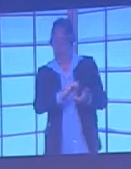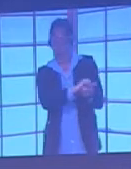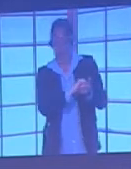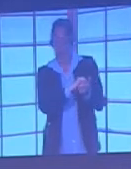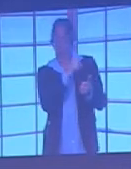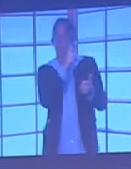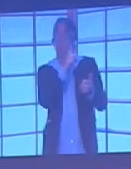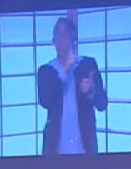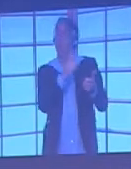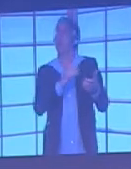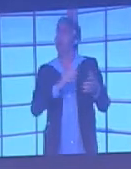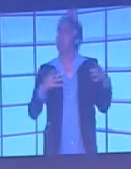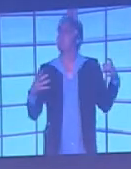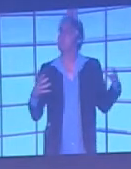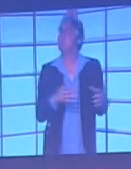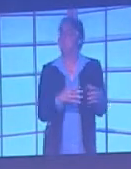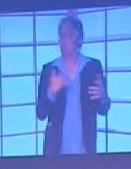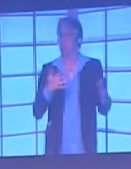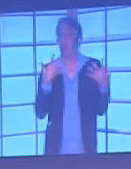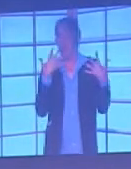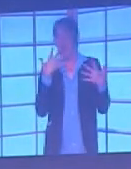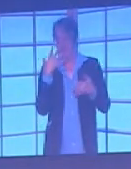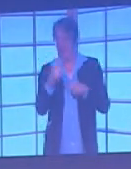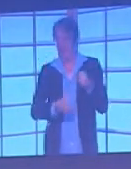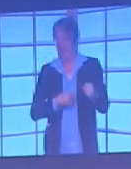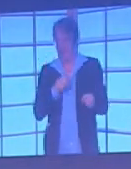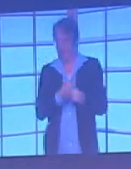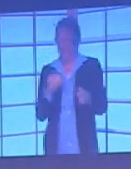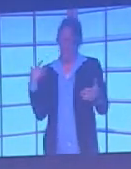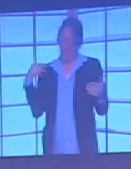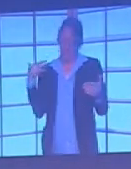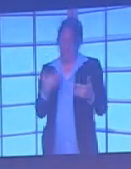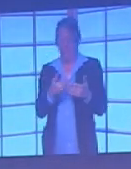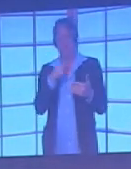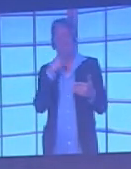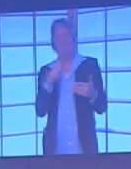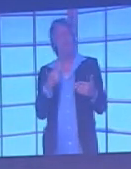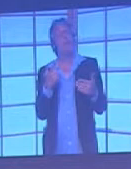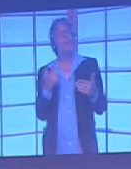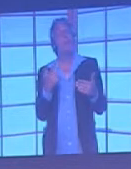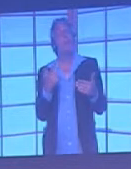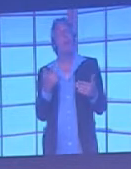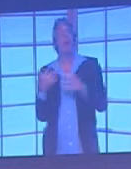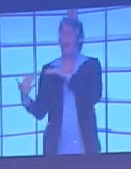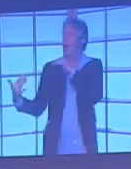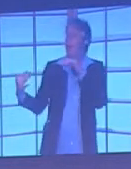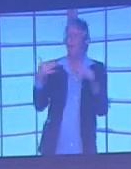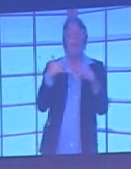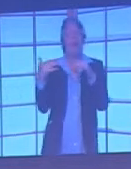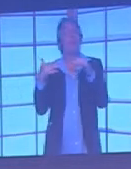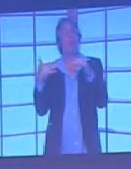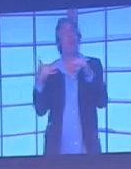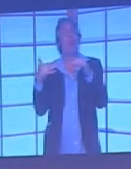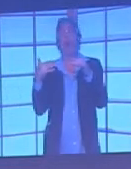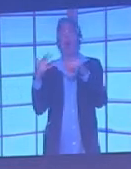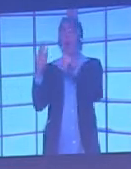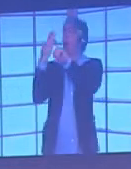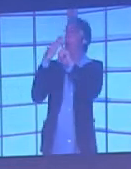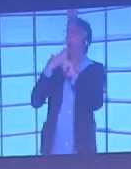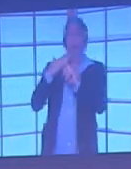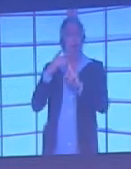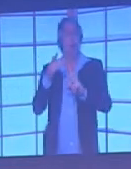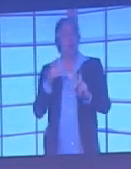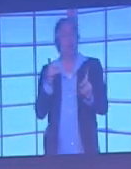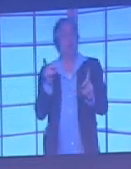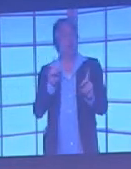Playing Field for about 10 years now. If I tell you that that campaign runs with zero